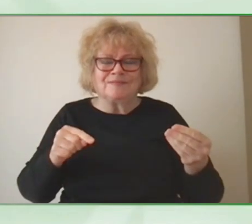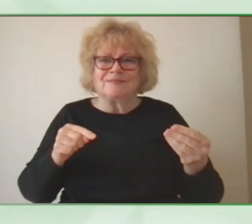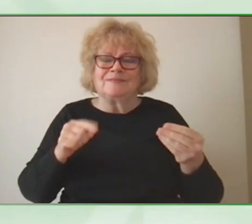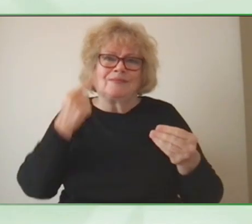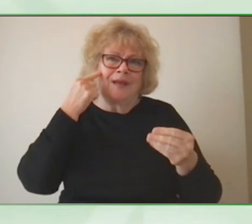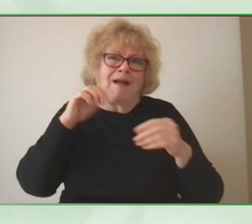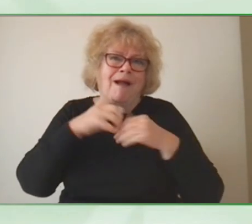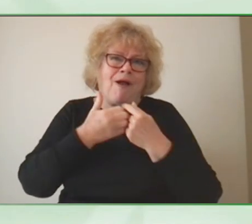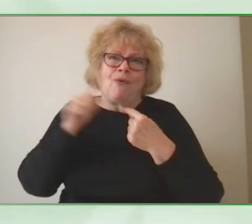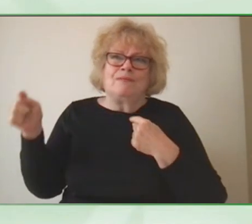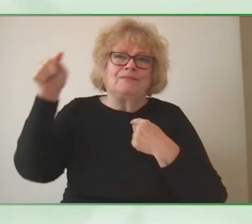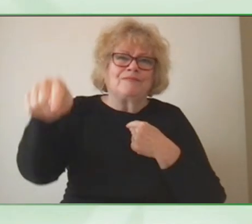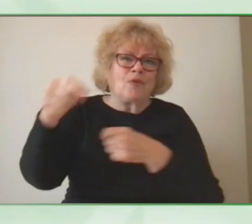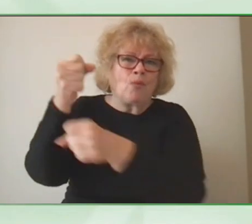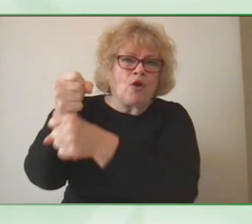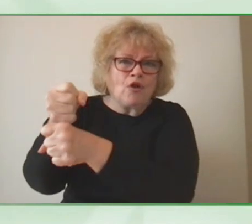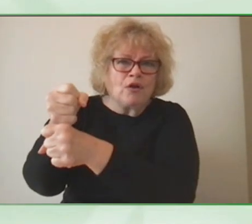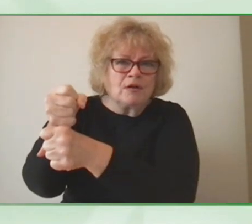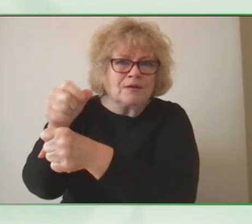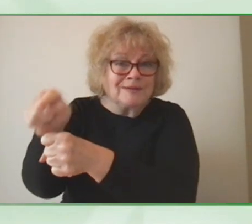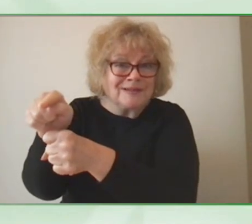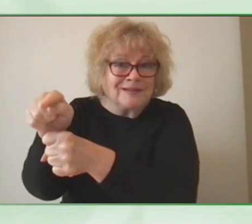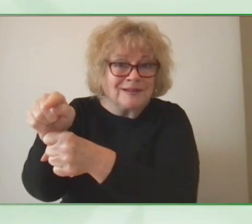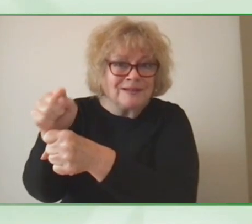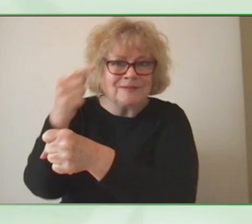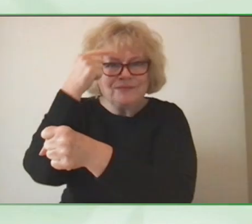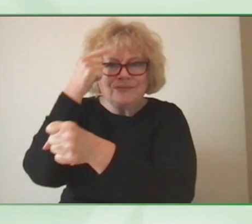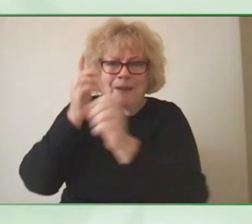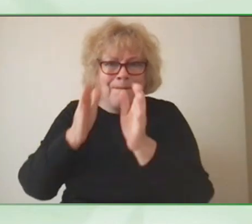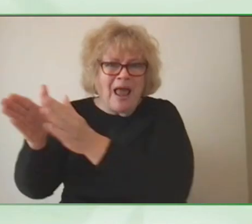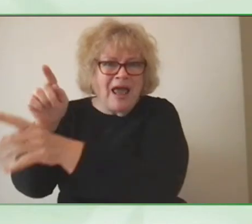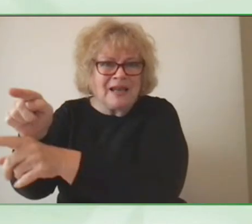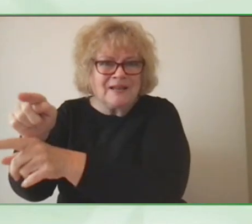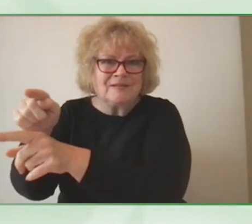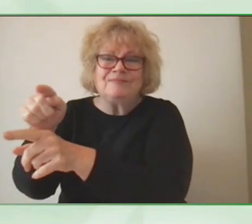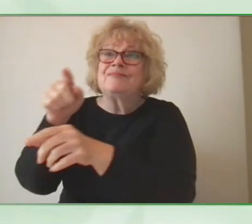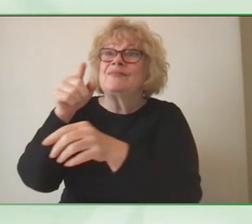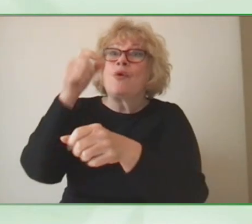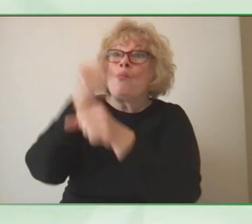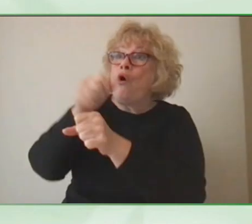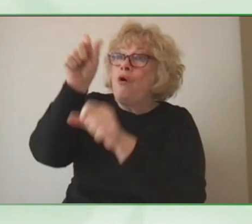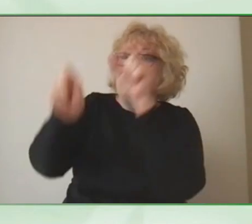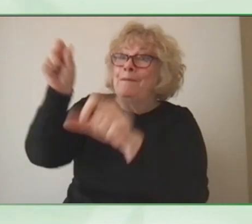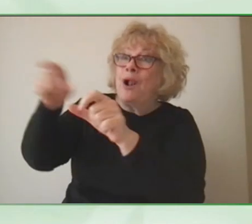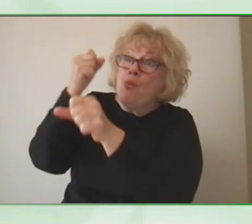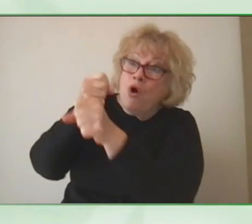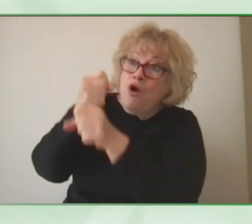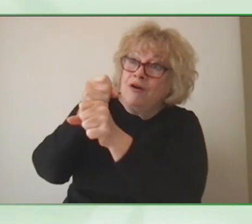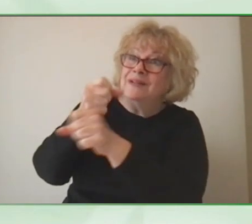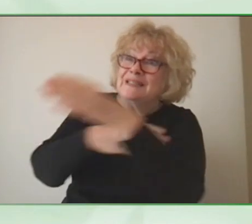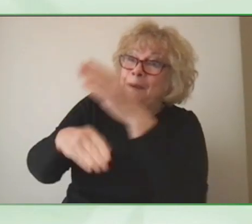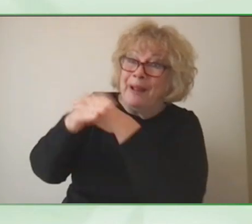disabilities. We want our employers to be able to continue their operations or to resume